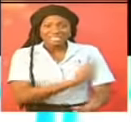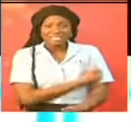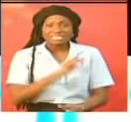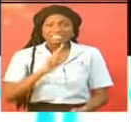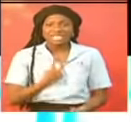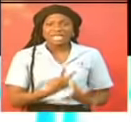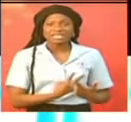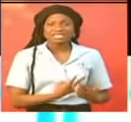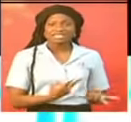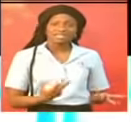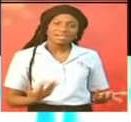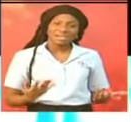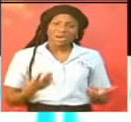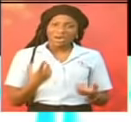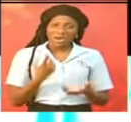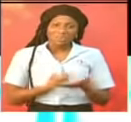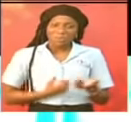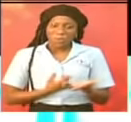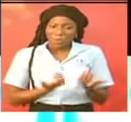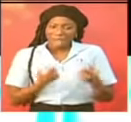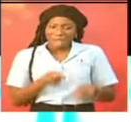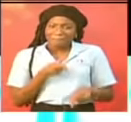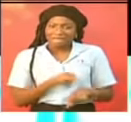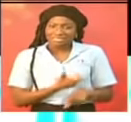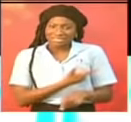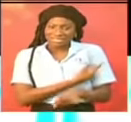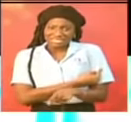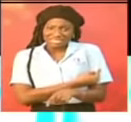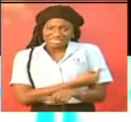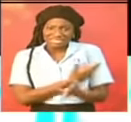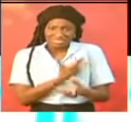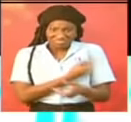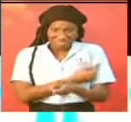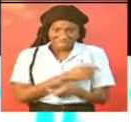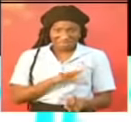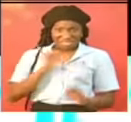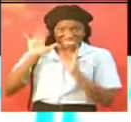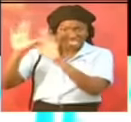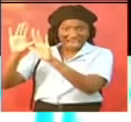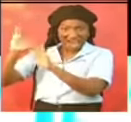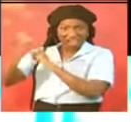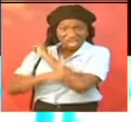be allowed to take that second shot wherever they are, or will they have to wait